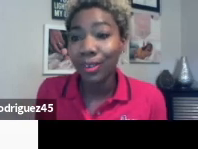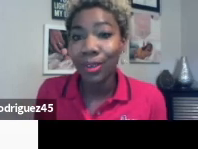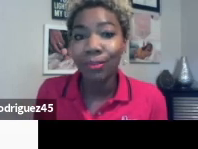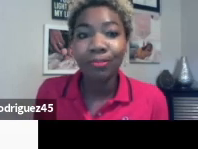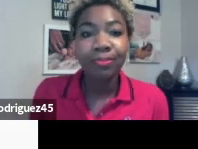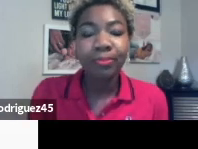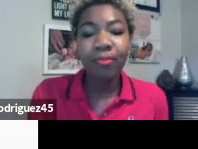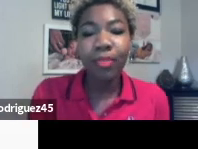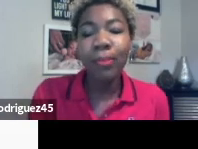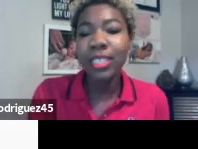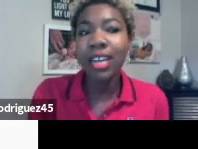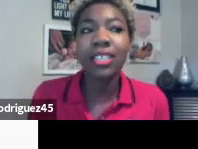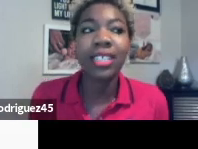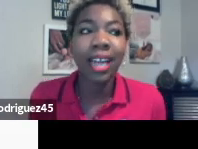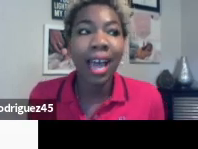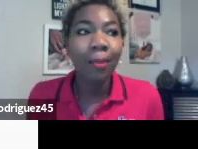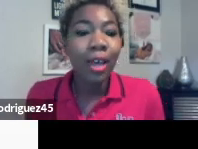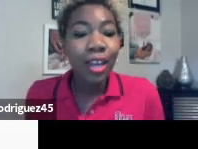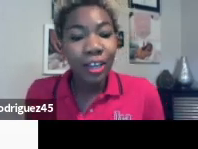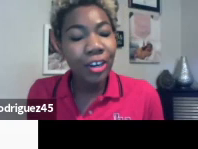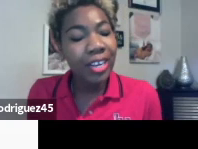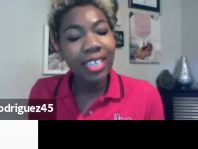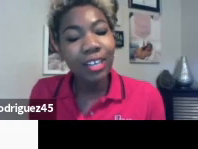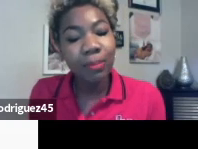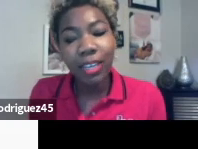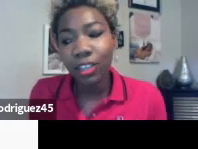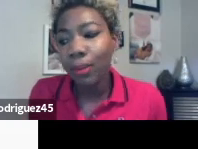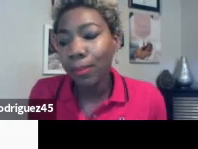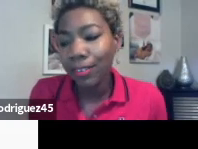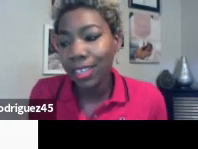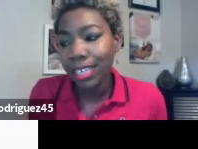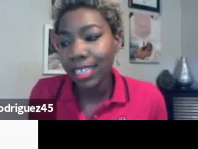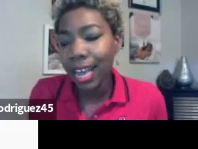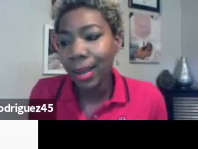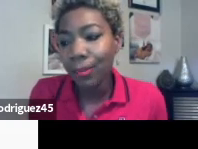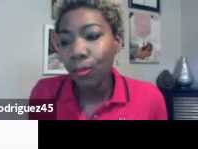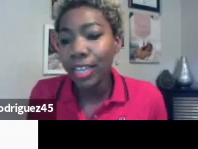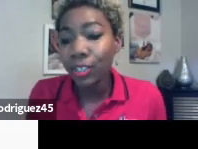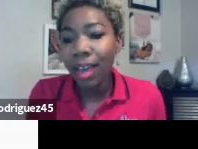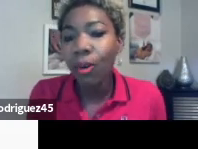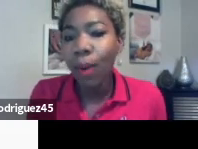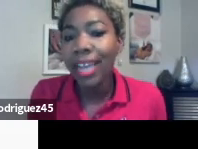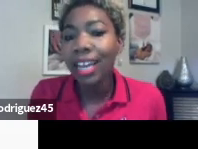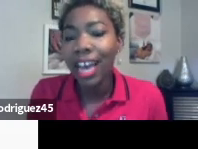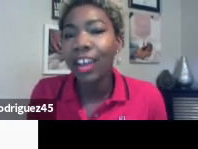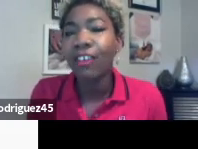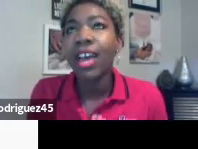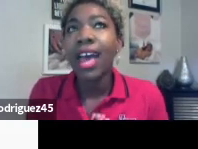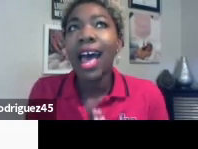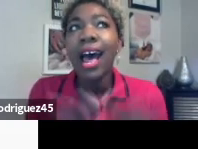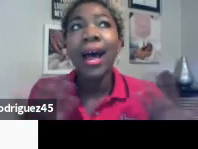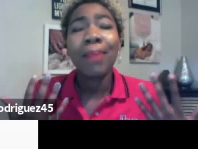at LU. But Dr. Sen, I'm curious, can you speak a little bit about this? We do have quite a lot